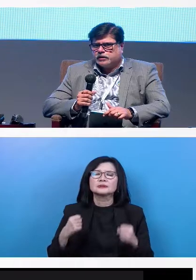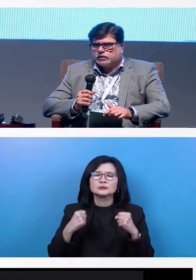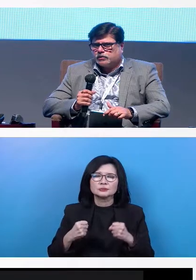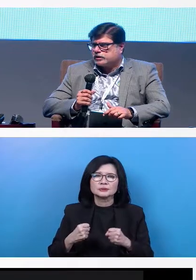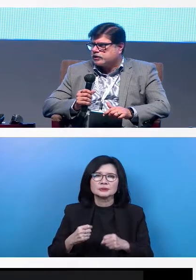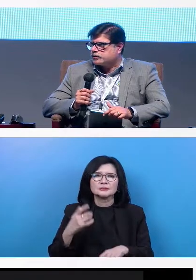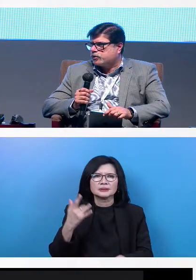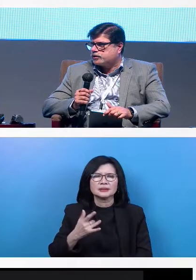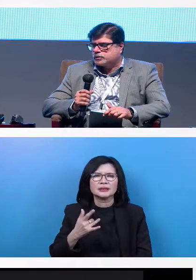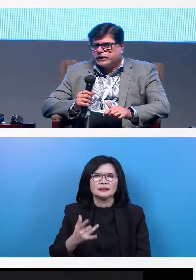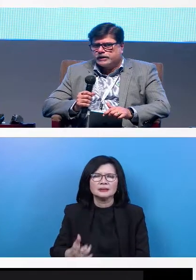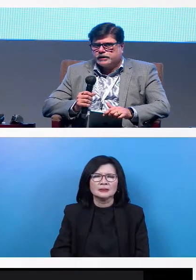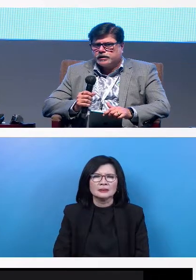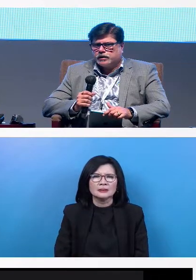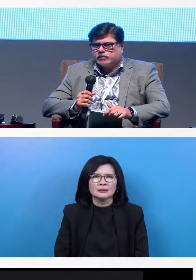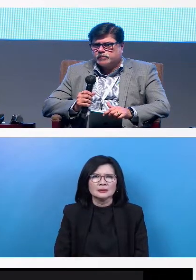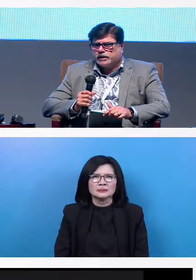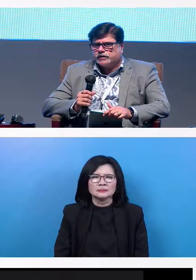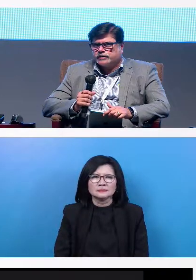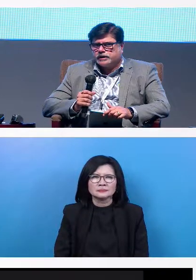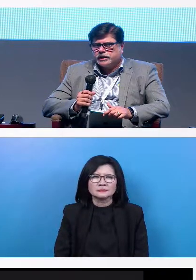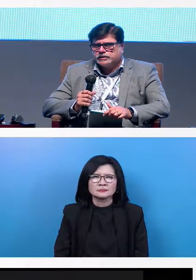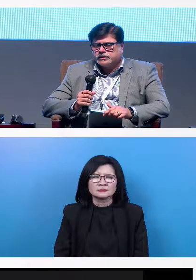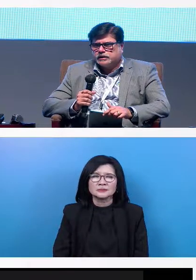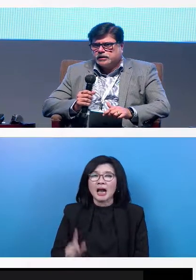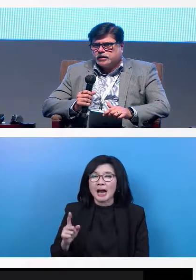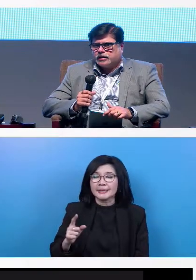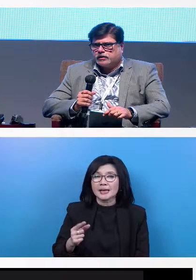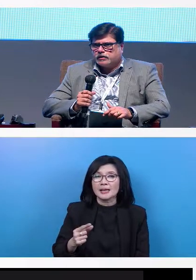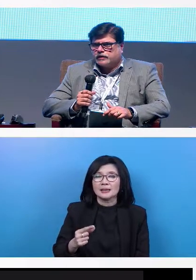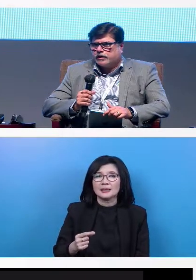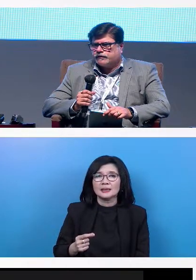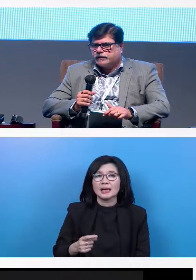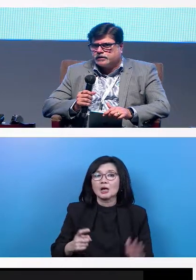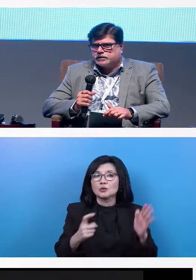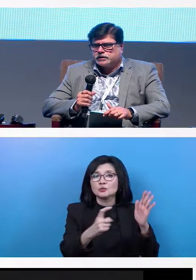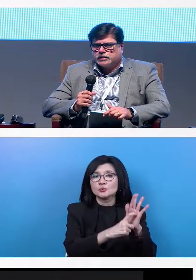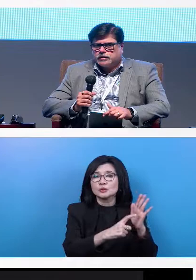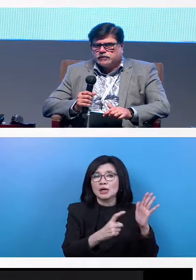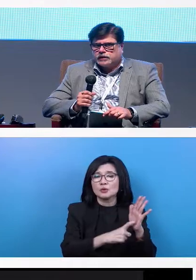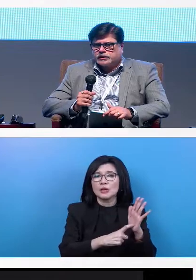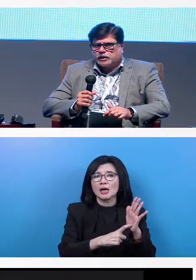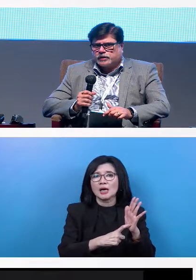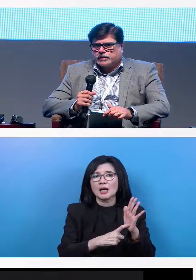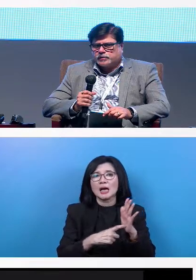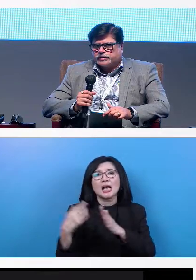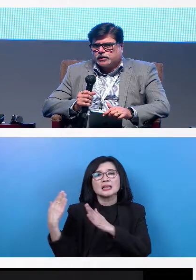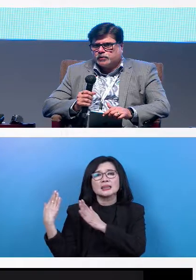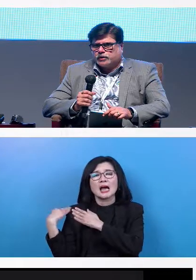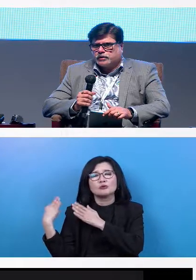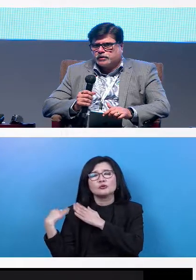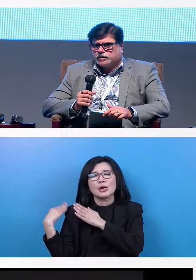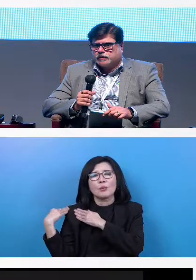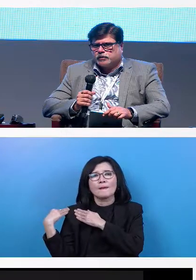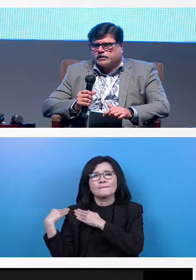have roles and responsibility around building resilience and recovery efforts. For example, as I mentioned about developing